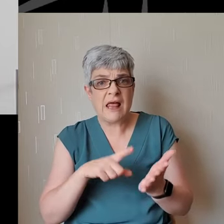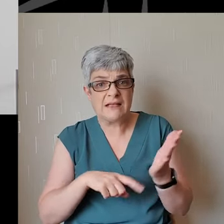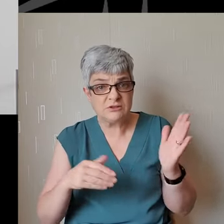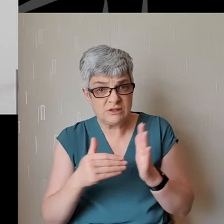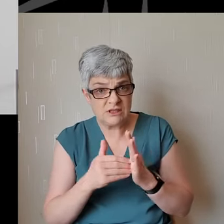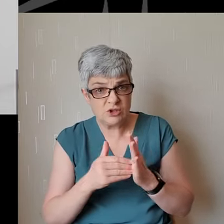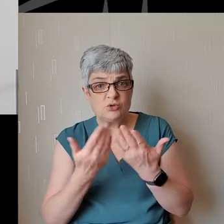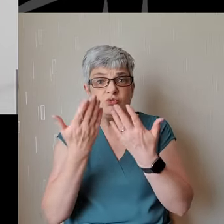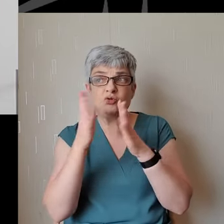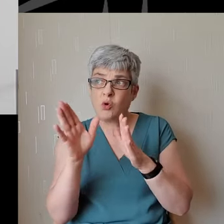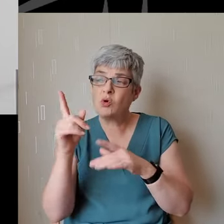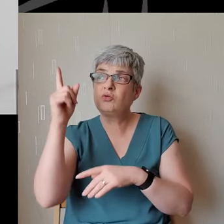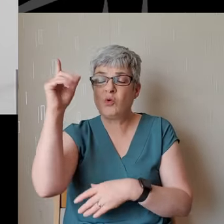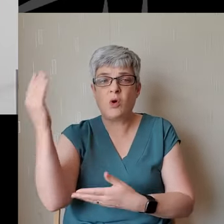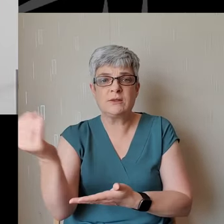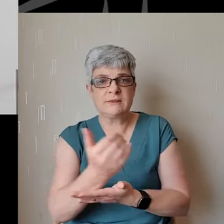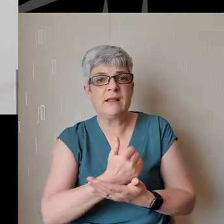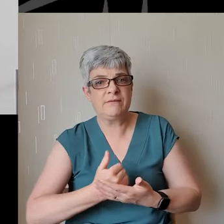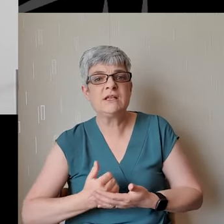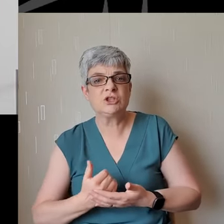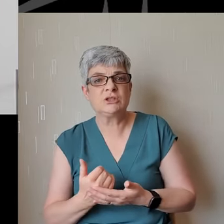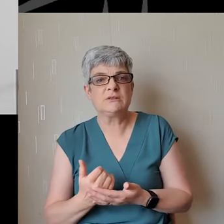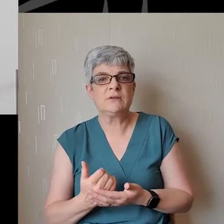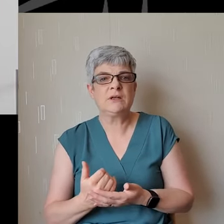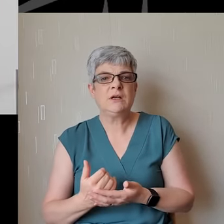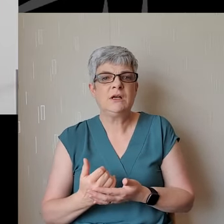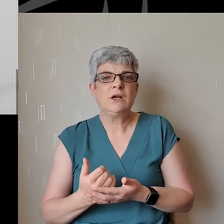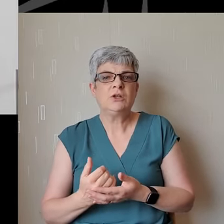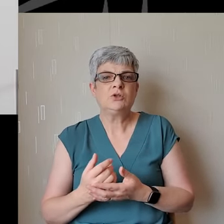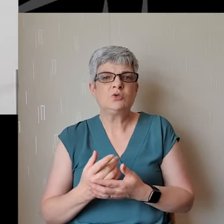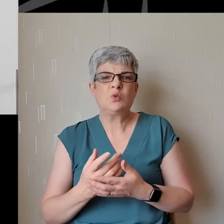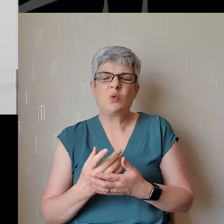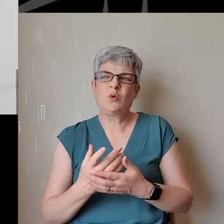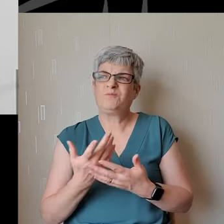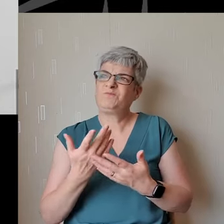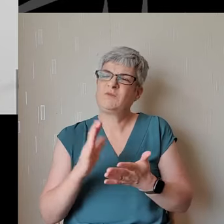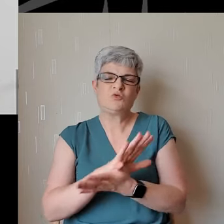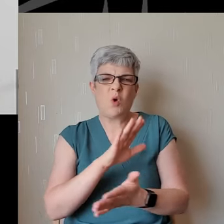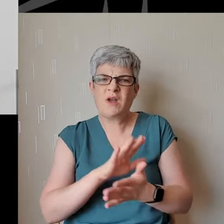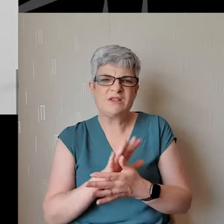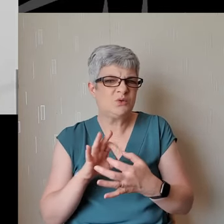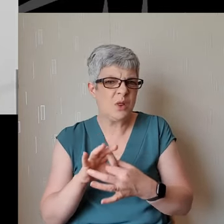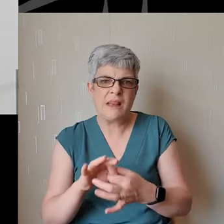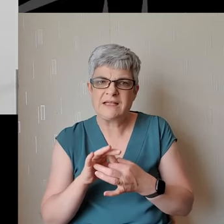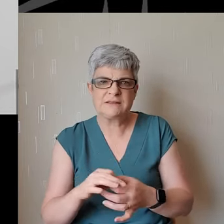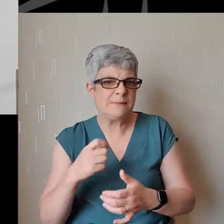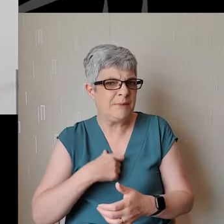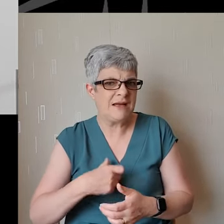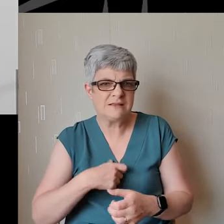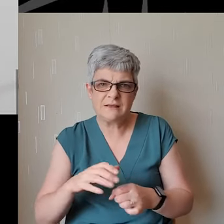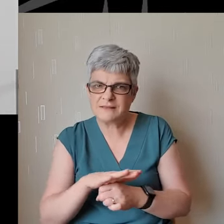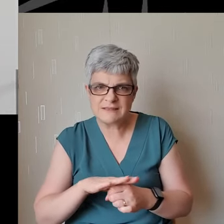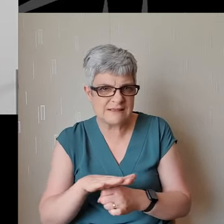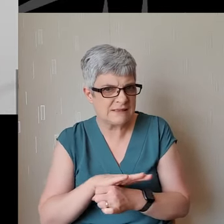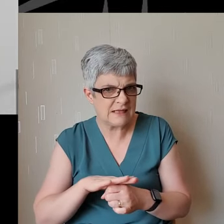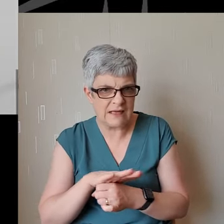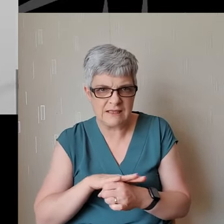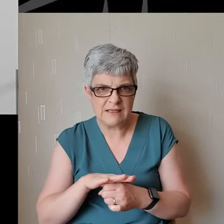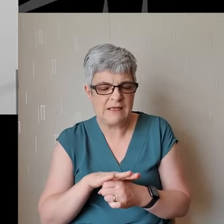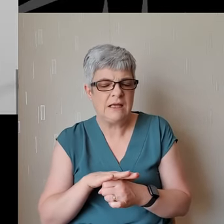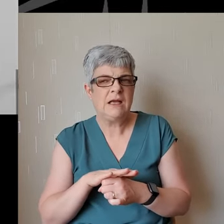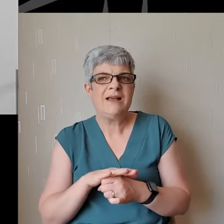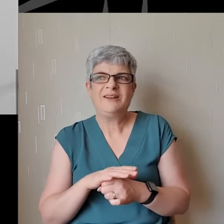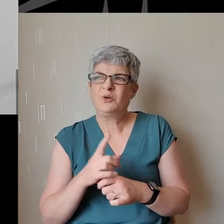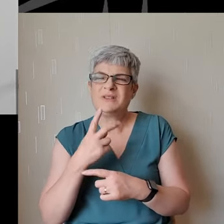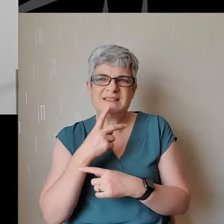salvation. So joy isn't just tied up with our circumstances. That's not saying that the same thing as saying, well, we